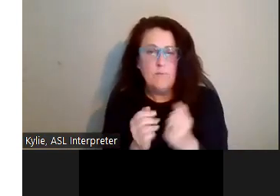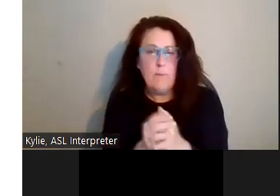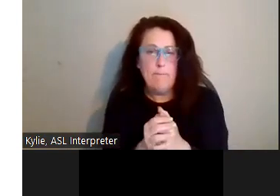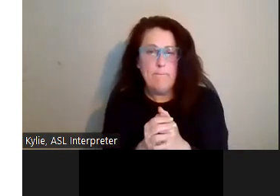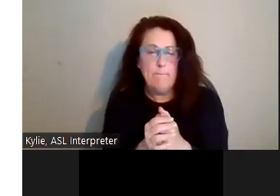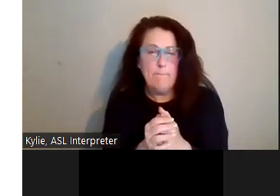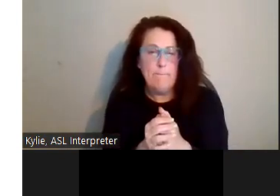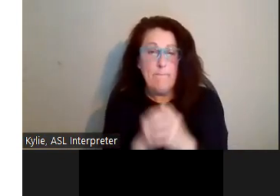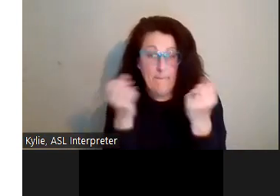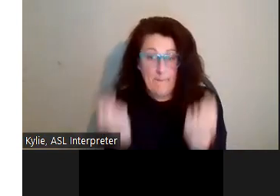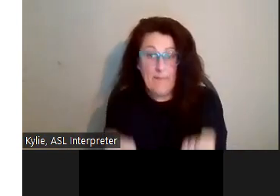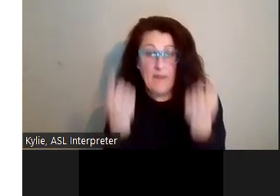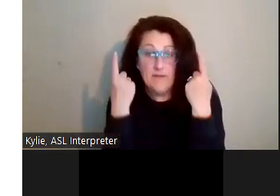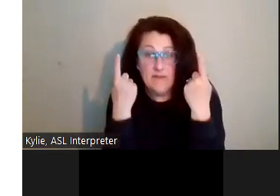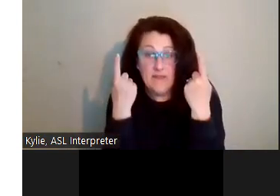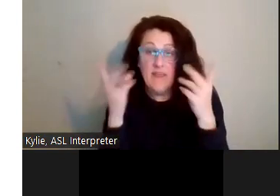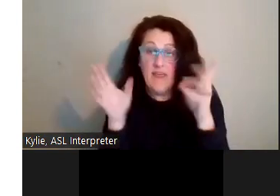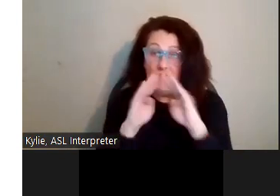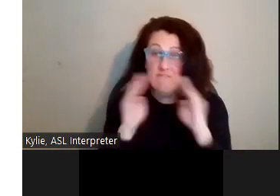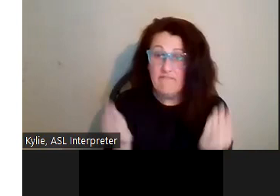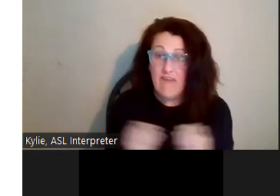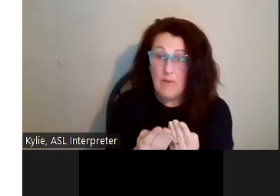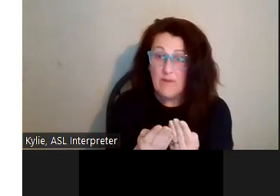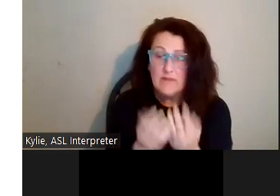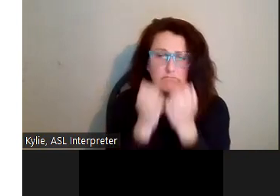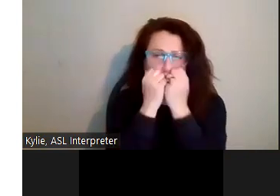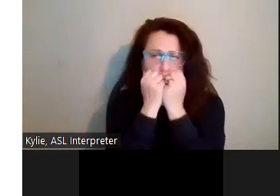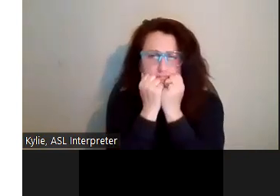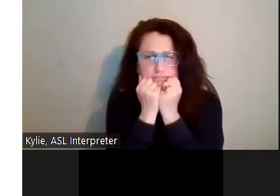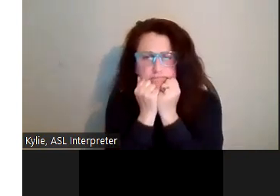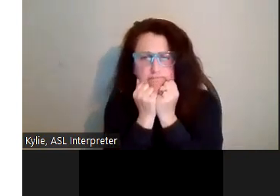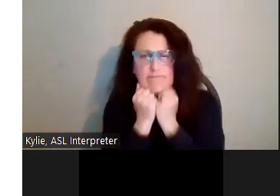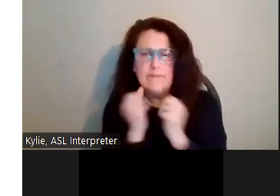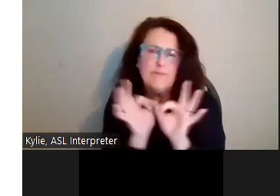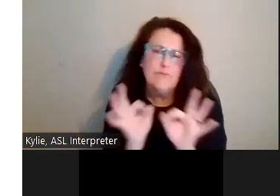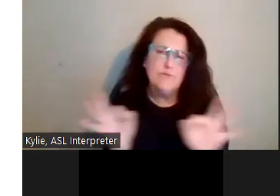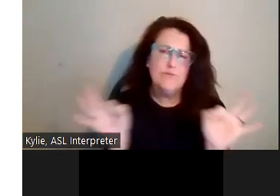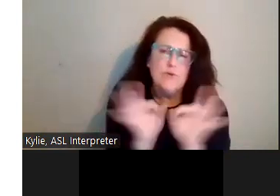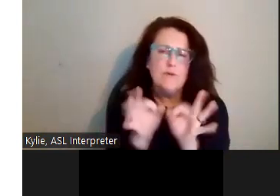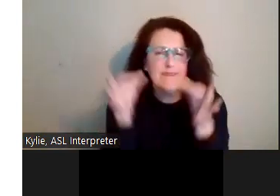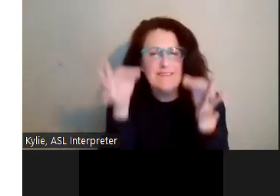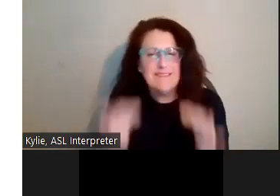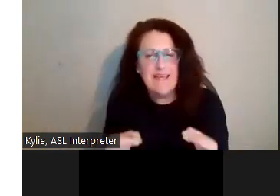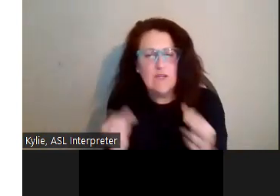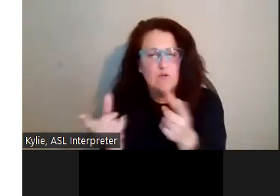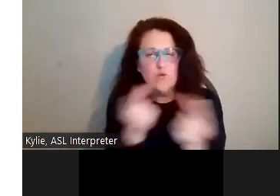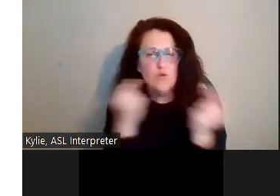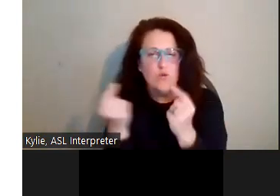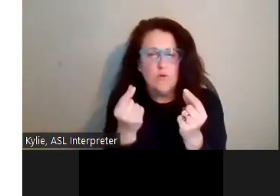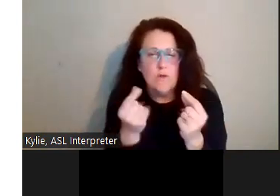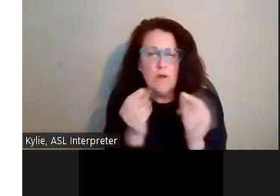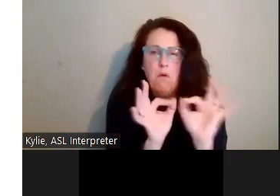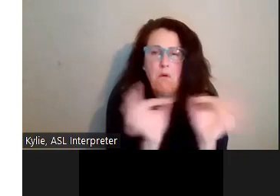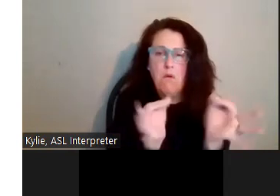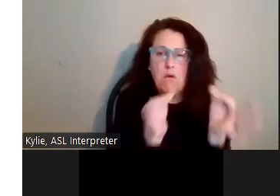understand that people's families are very important when they're making life decisions, both small and